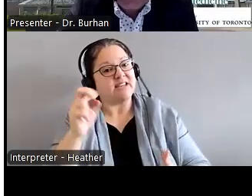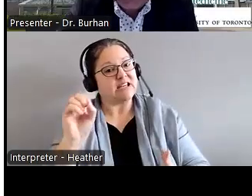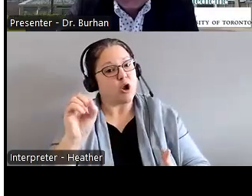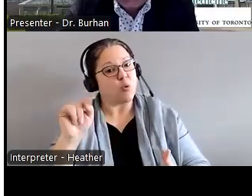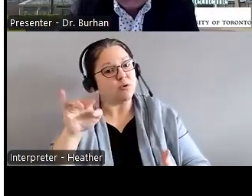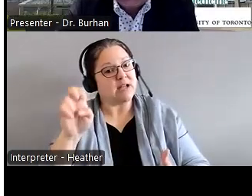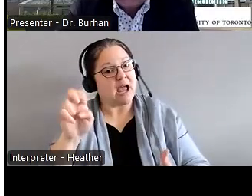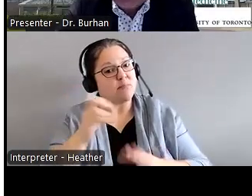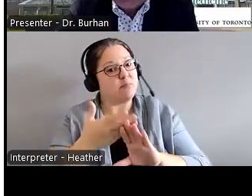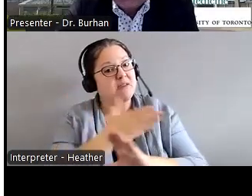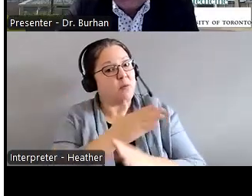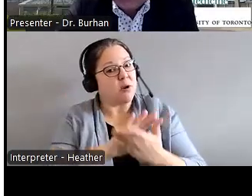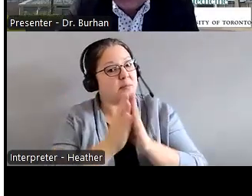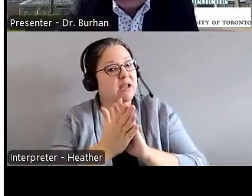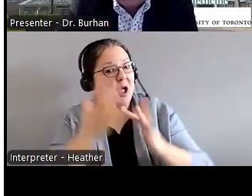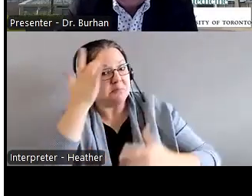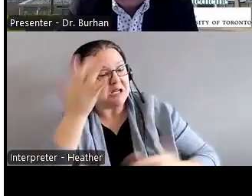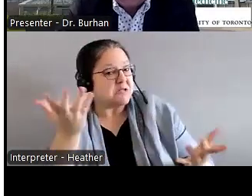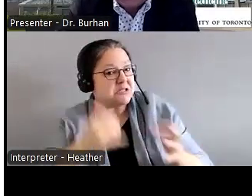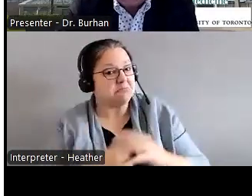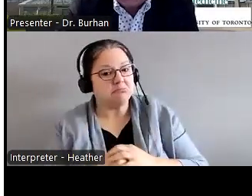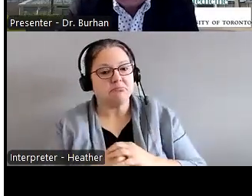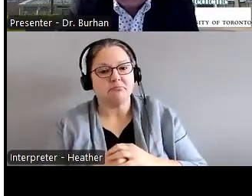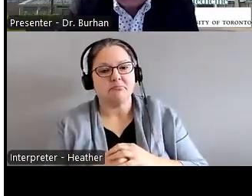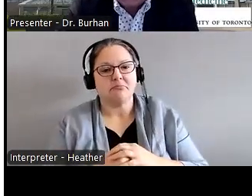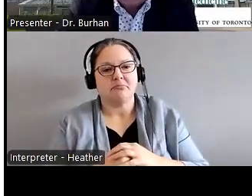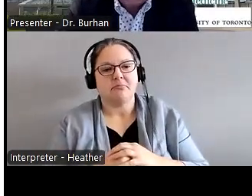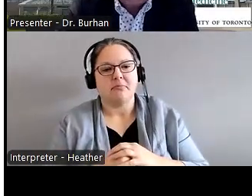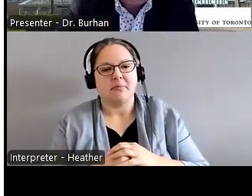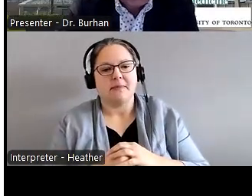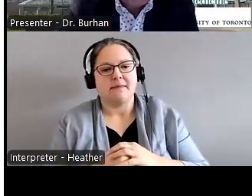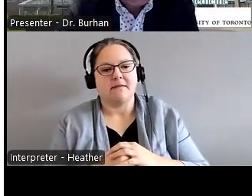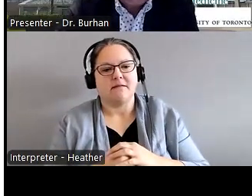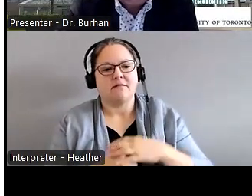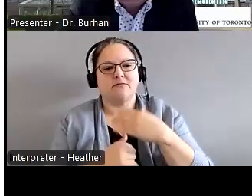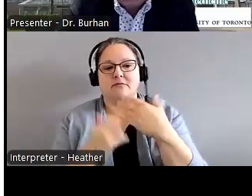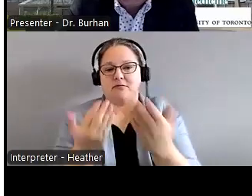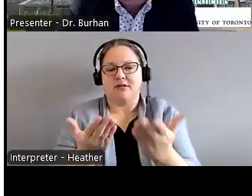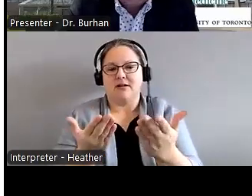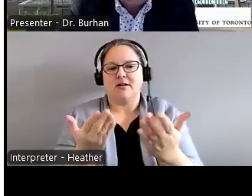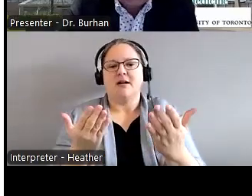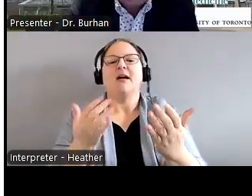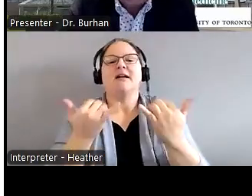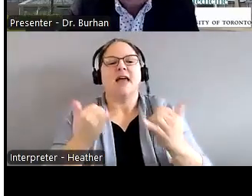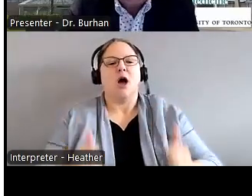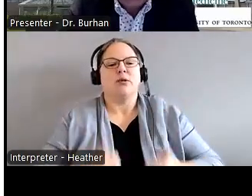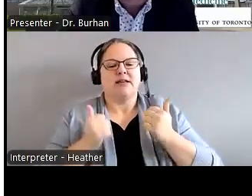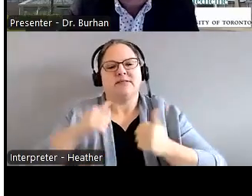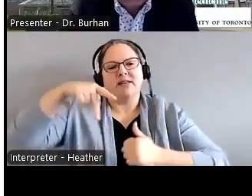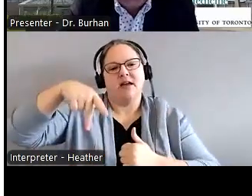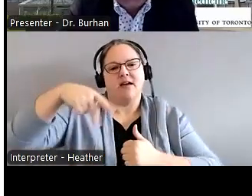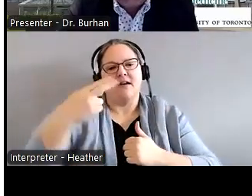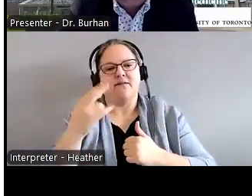illness. But this is my fellow Adrian Espirito, who's now back in the Philippines, who